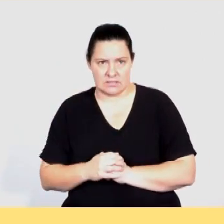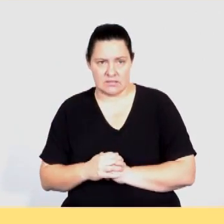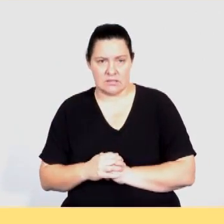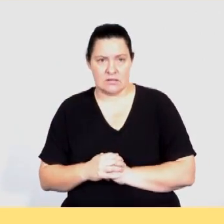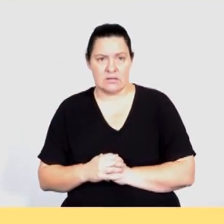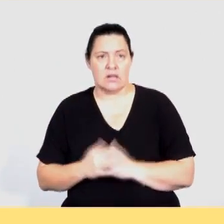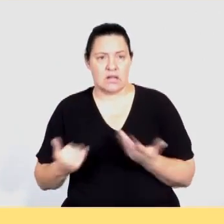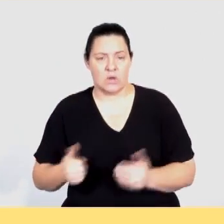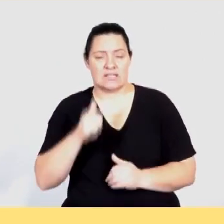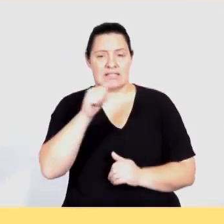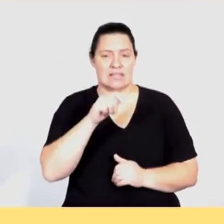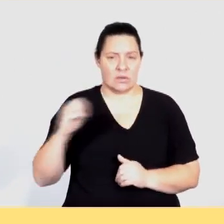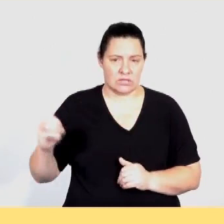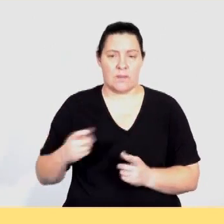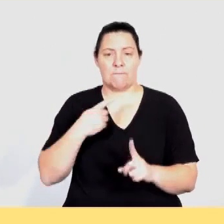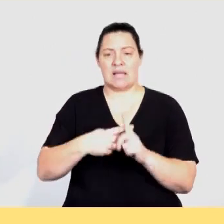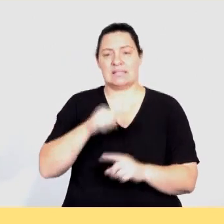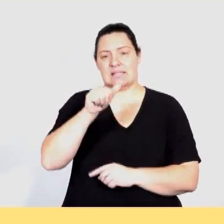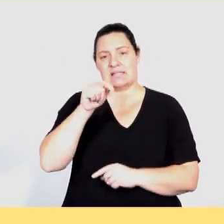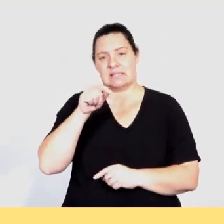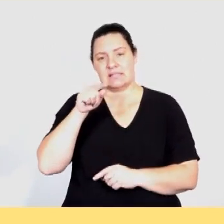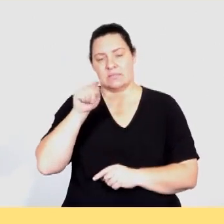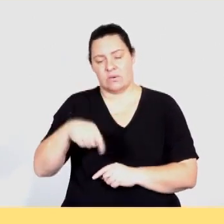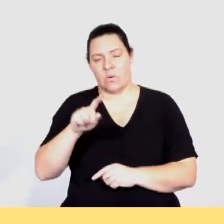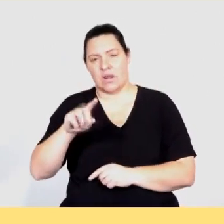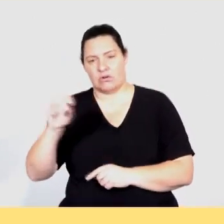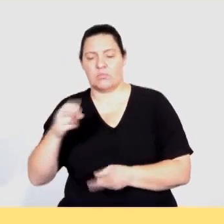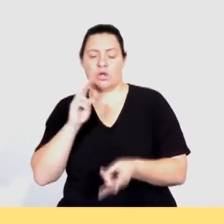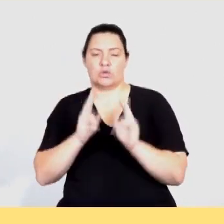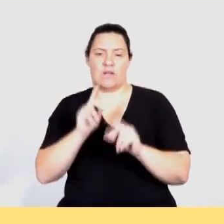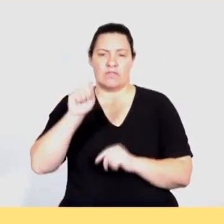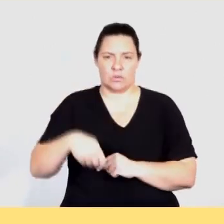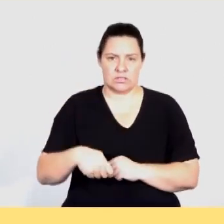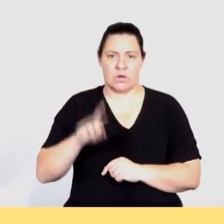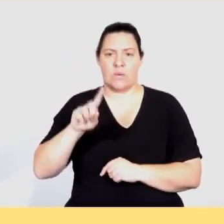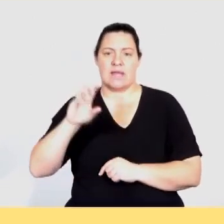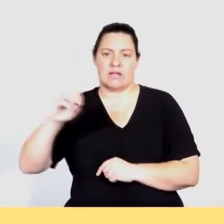6,100. Why do I now say 6,000 plus 6.1 to give you